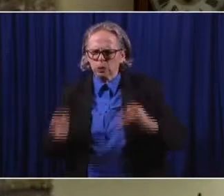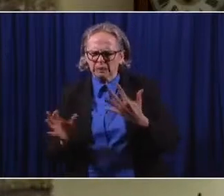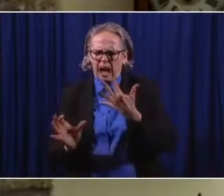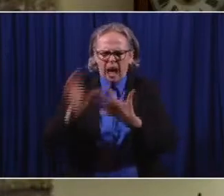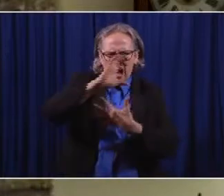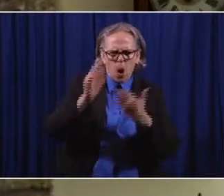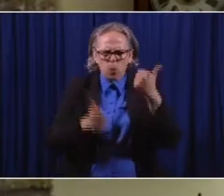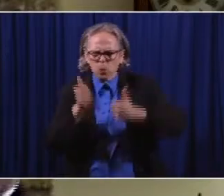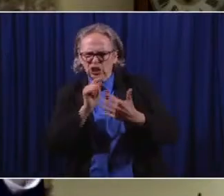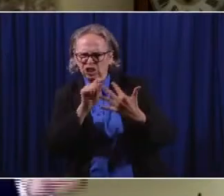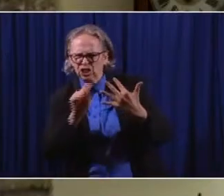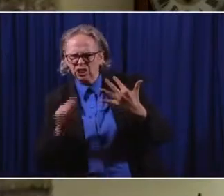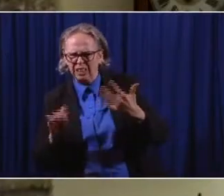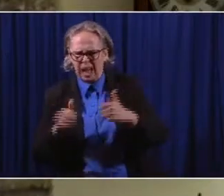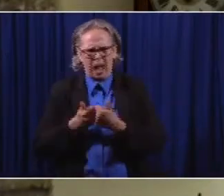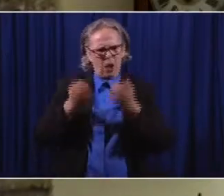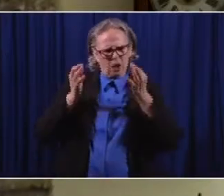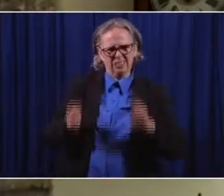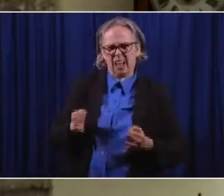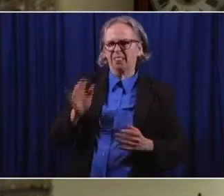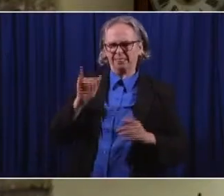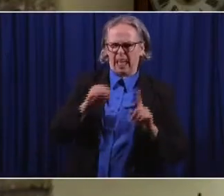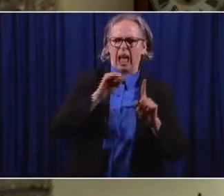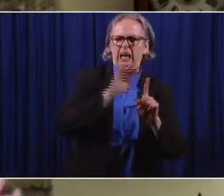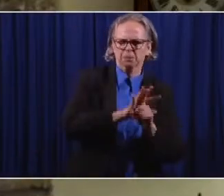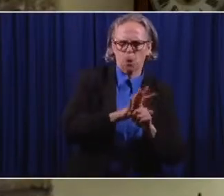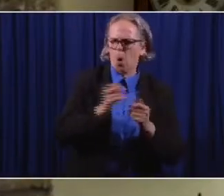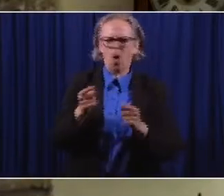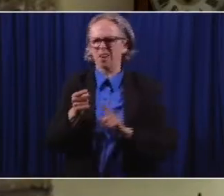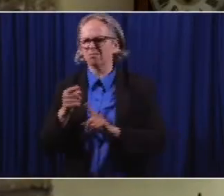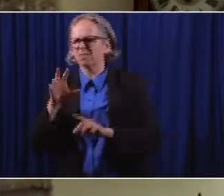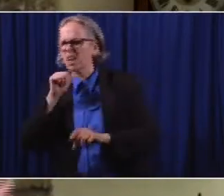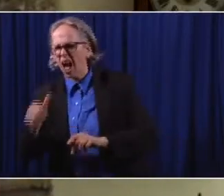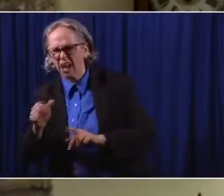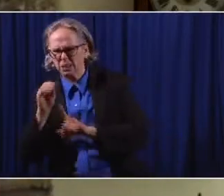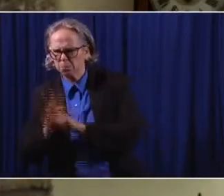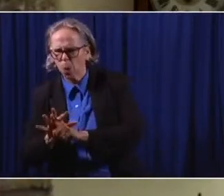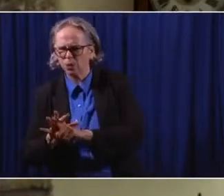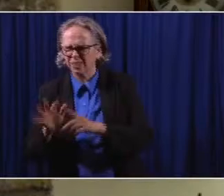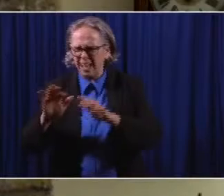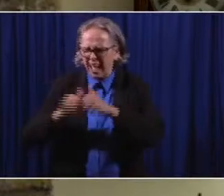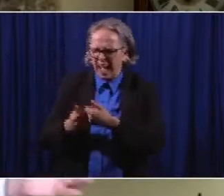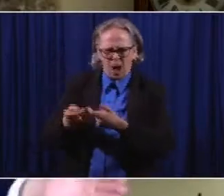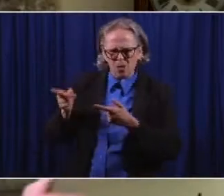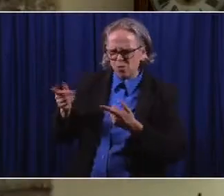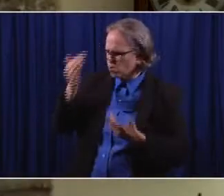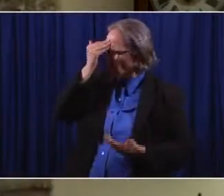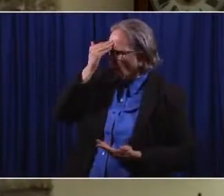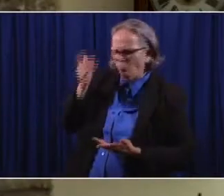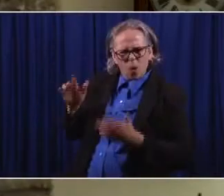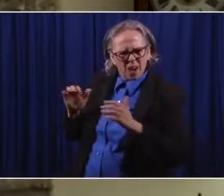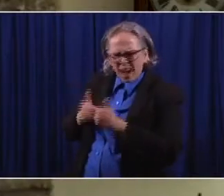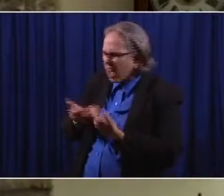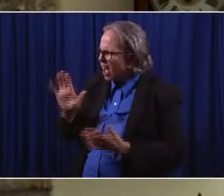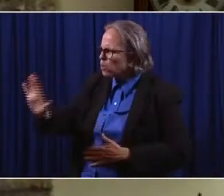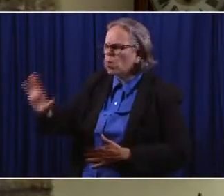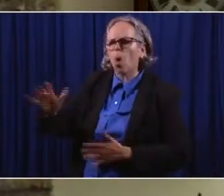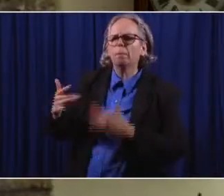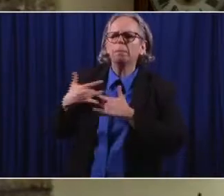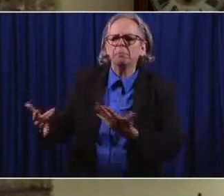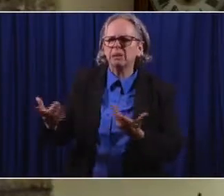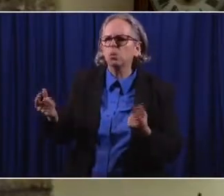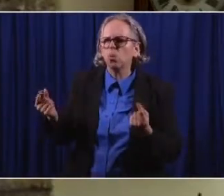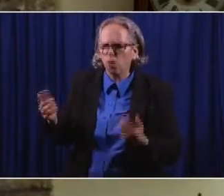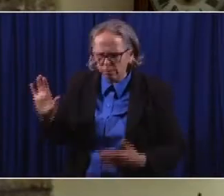you assume it's not an infection, or and then maybe where you would assume it was and pass that name then on to